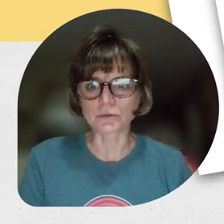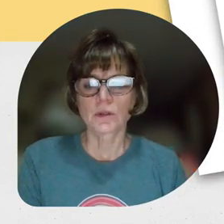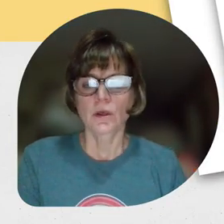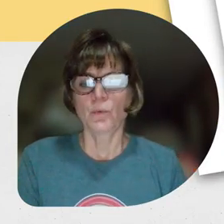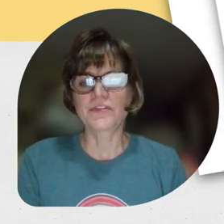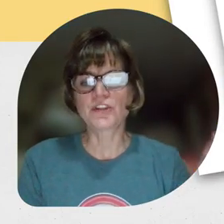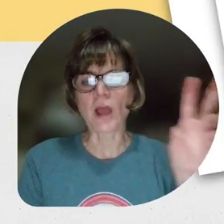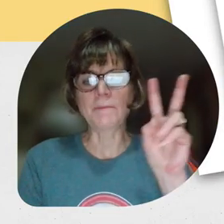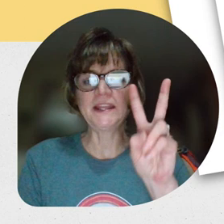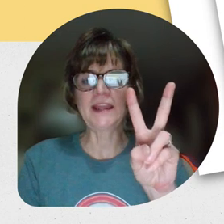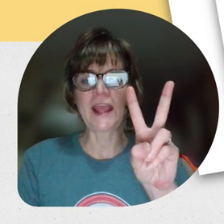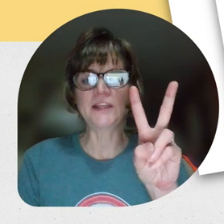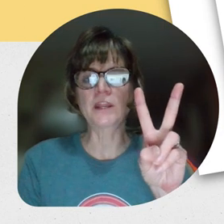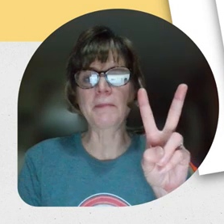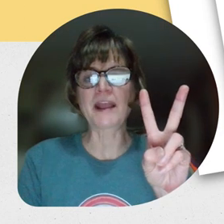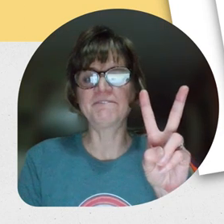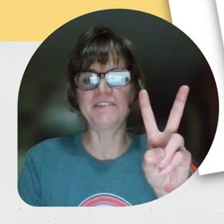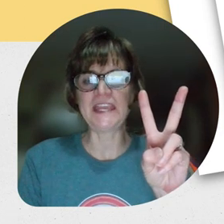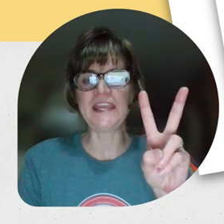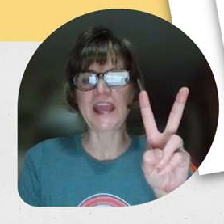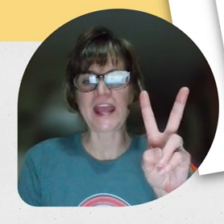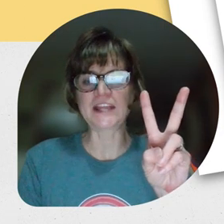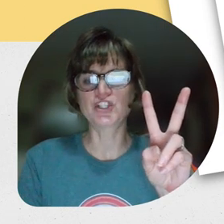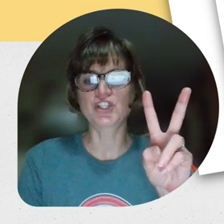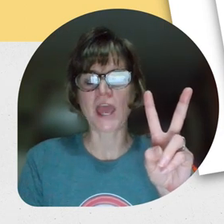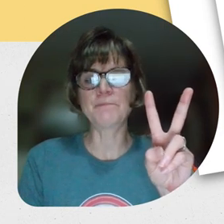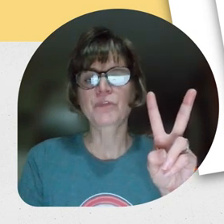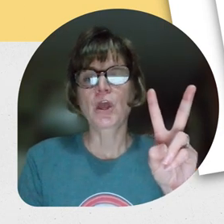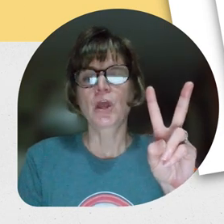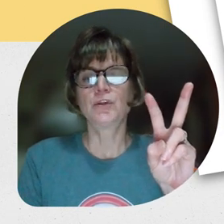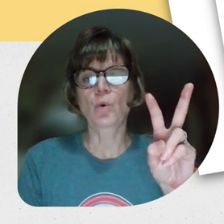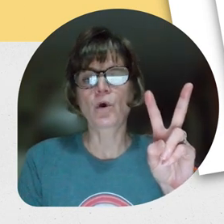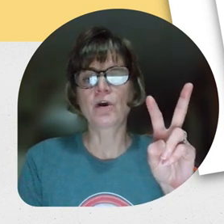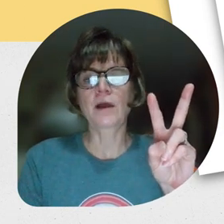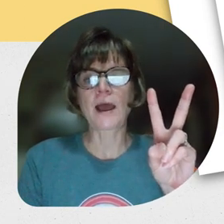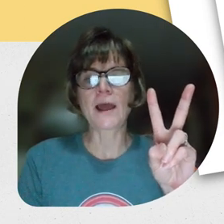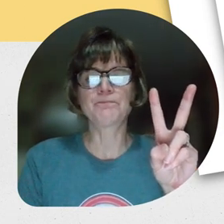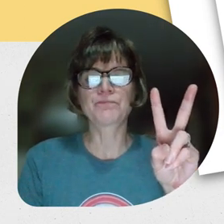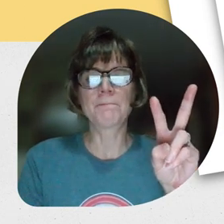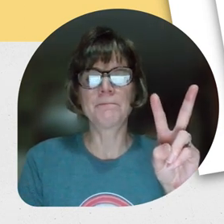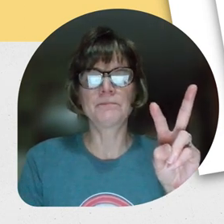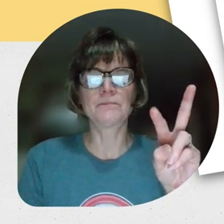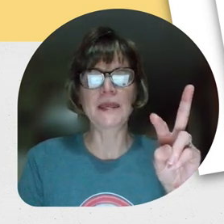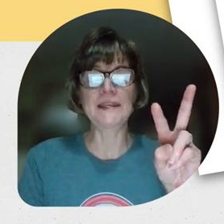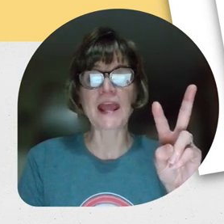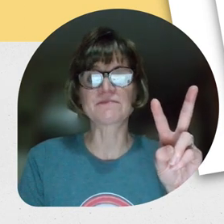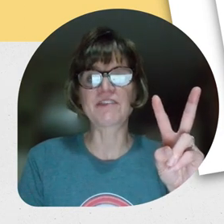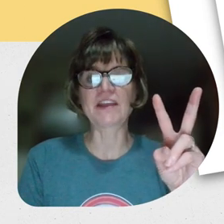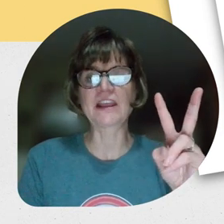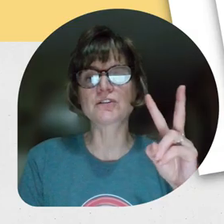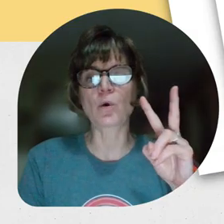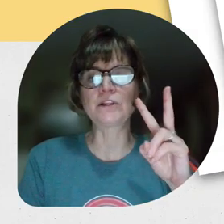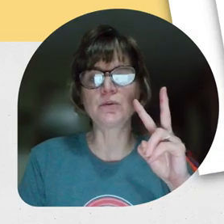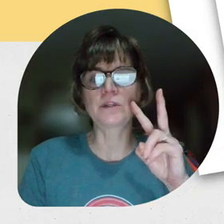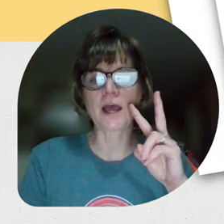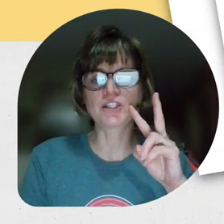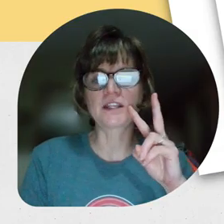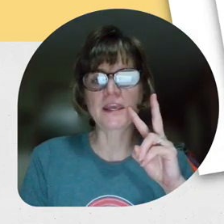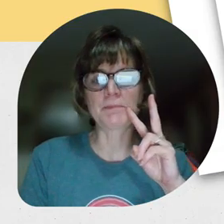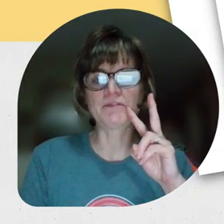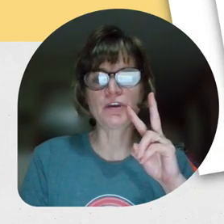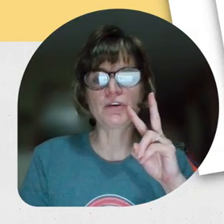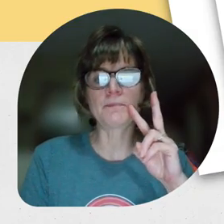Vegetable. With your dominant hand, you're going to make a V hand shape. Your index finger is going to touch